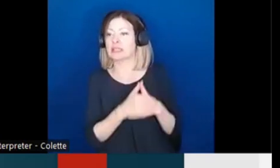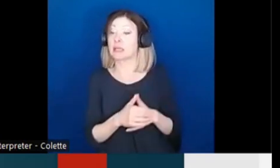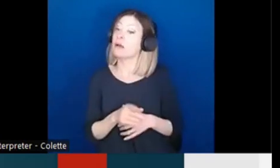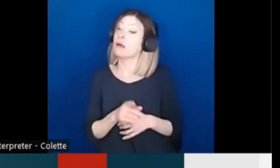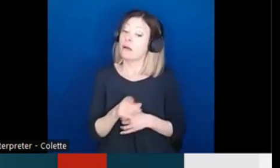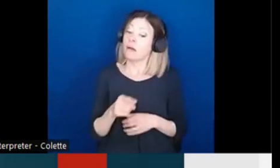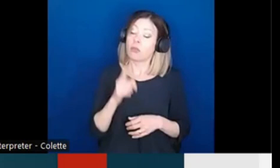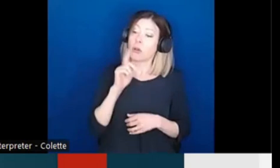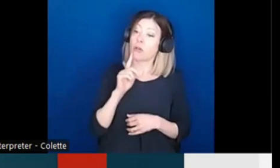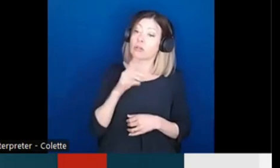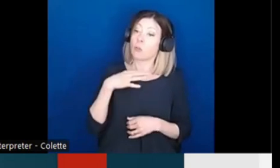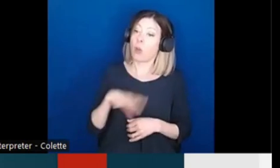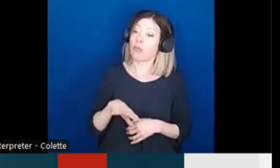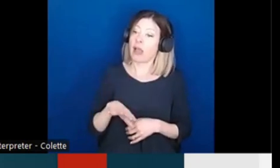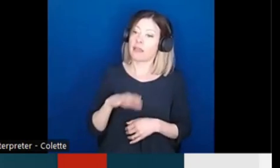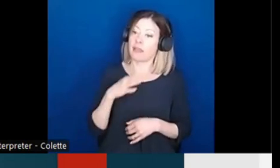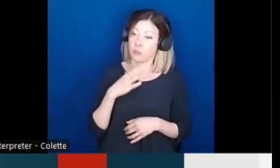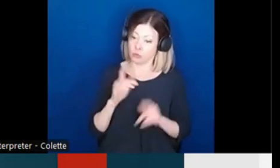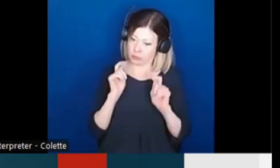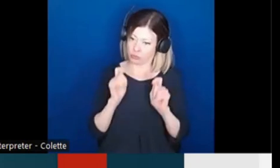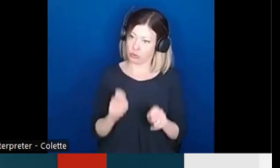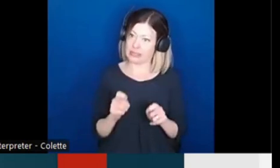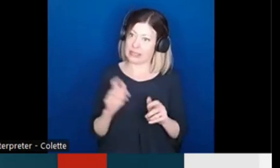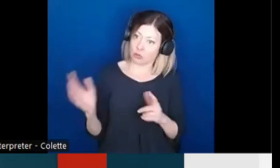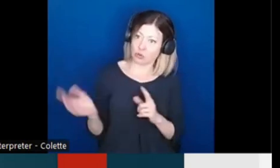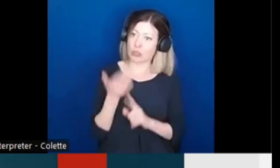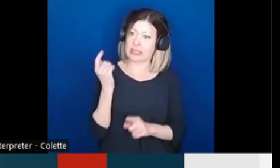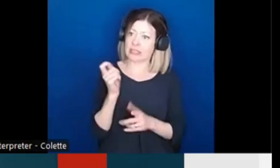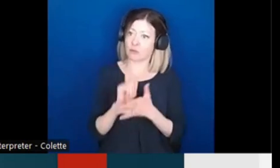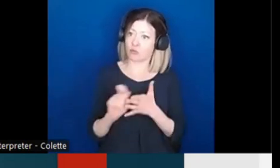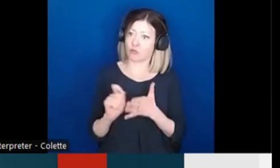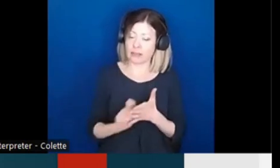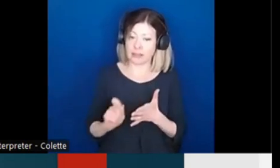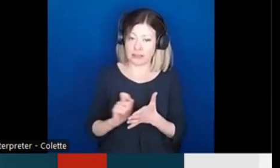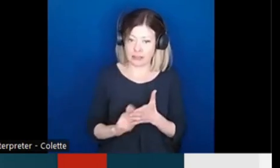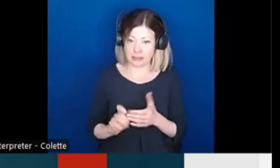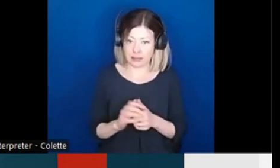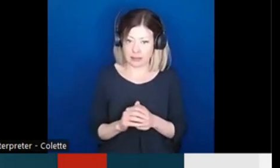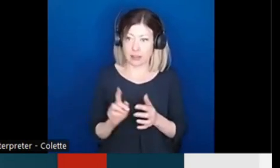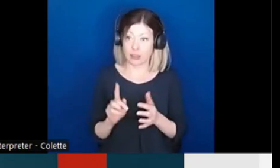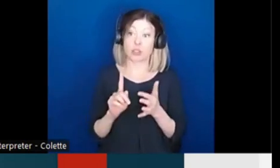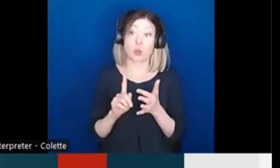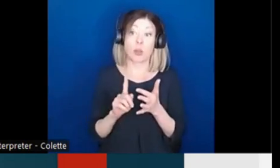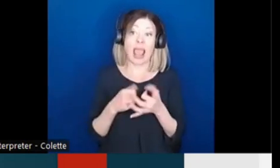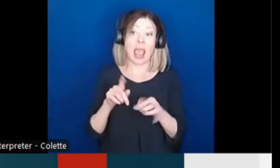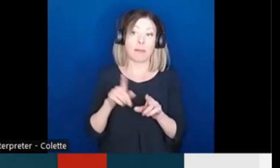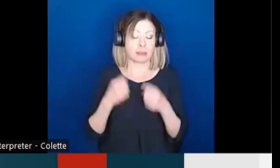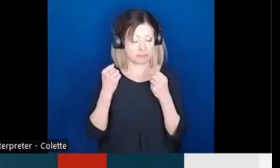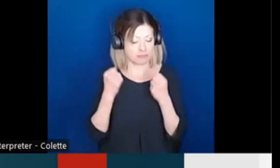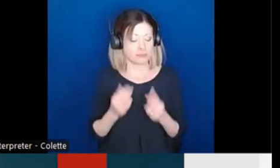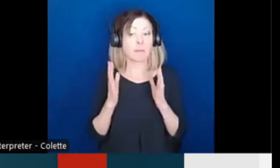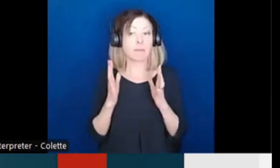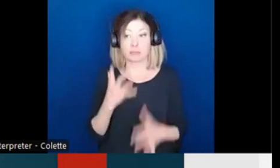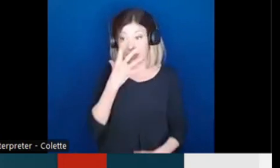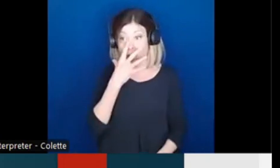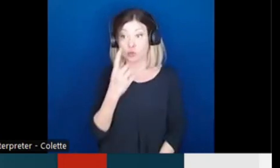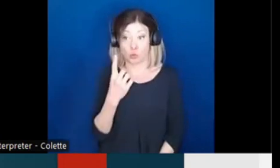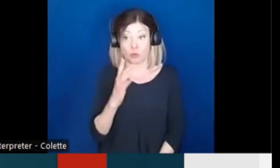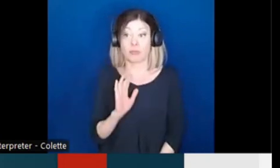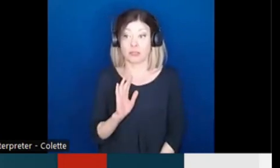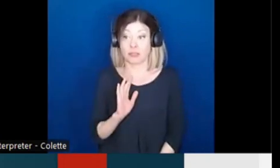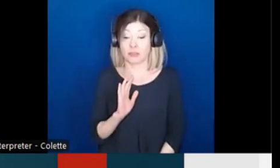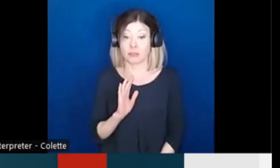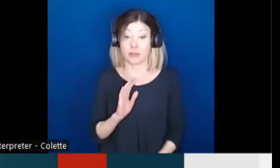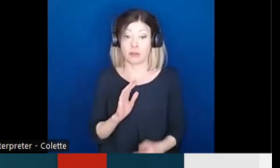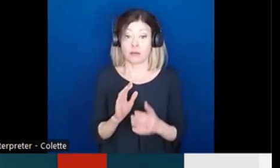own merits. So it was Emily's insistence on anonymity, but also this idea that, you know, they didn't want to